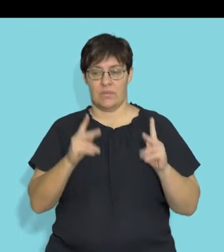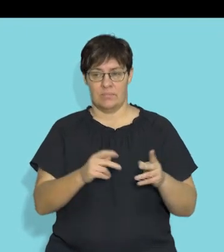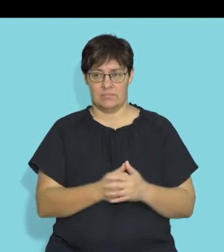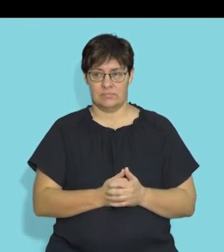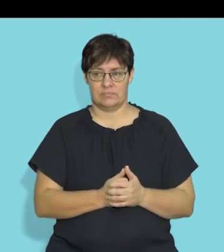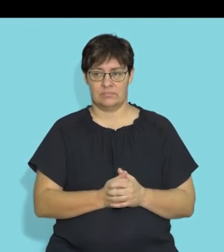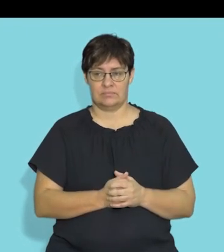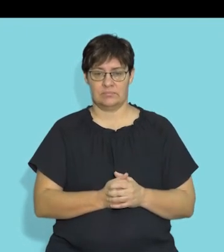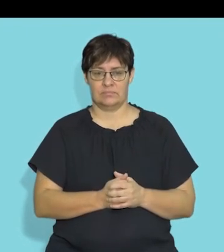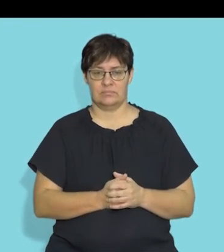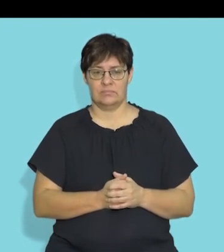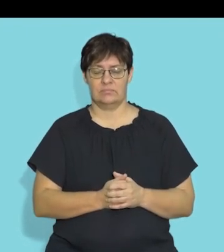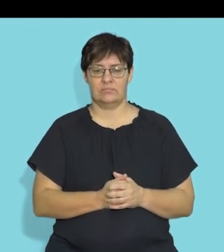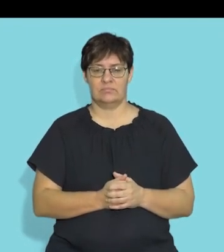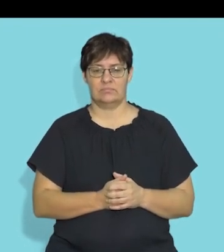Okay.